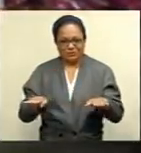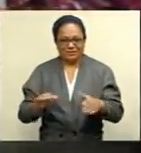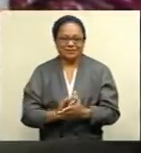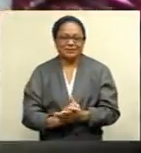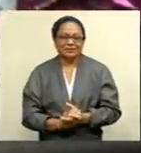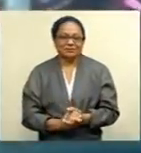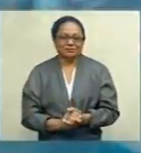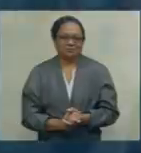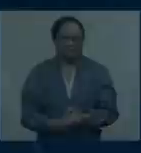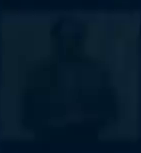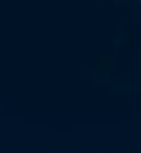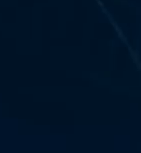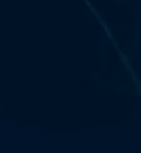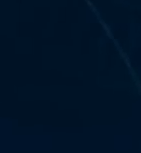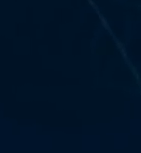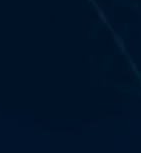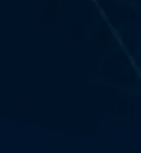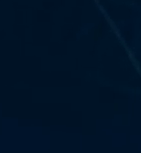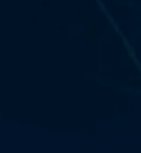FBC News.